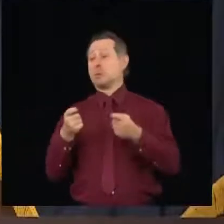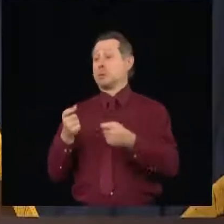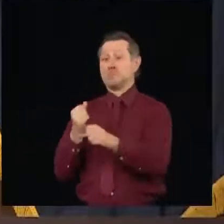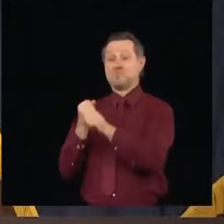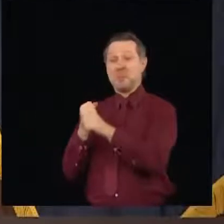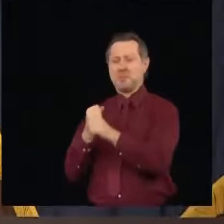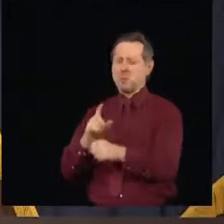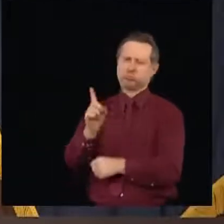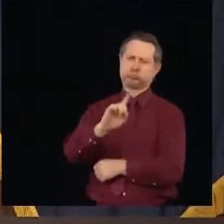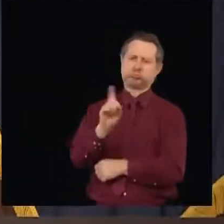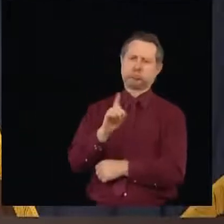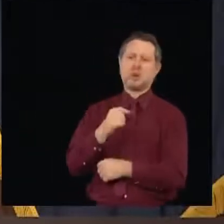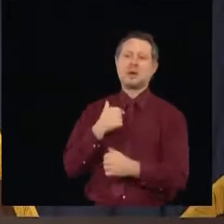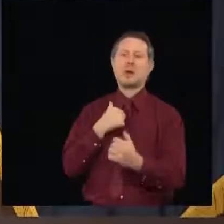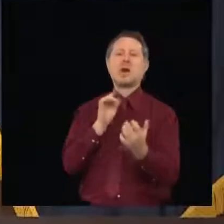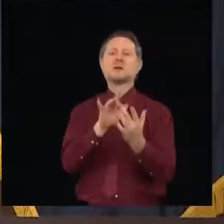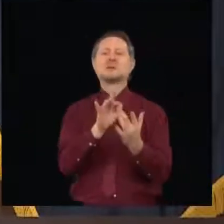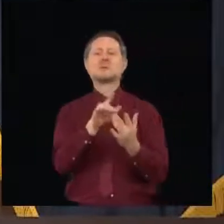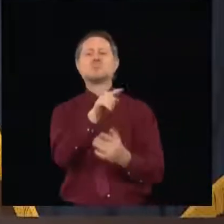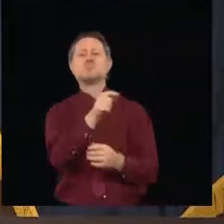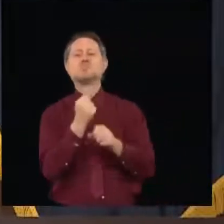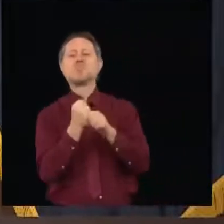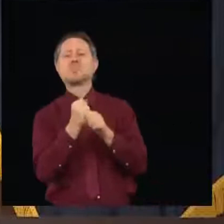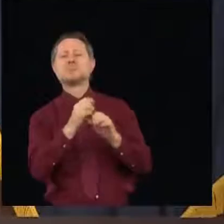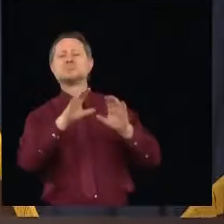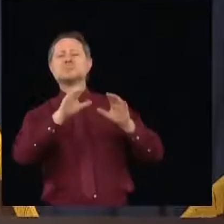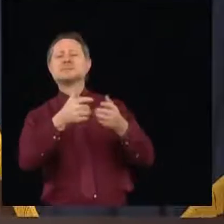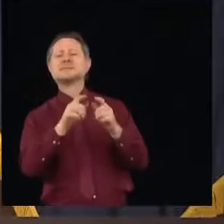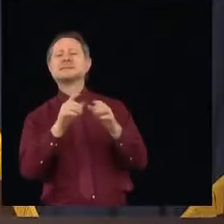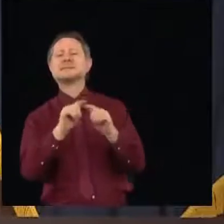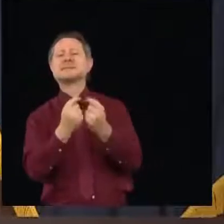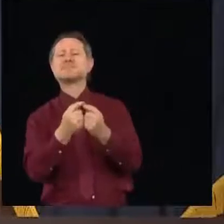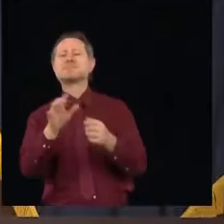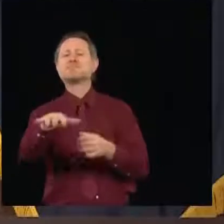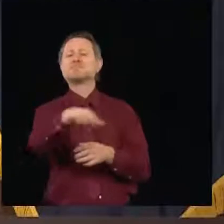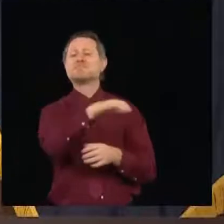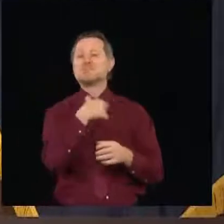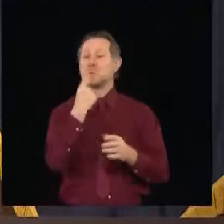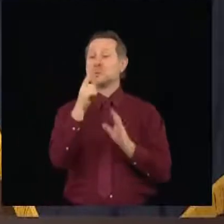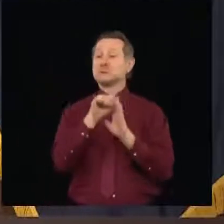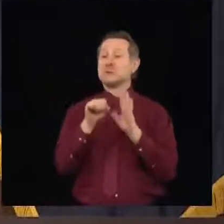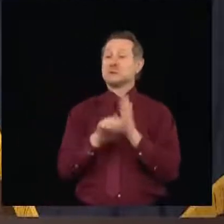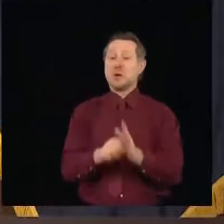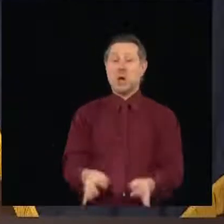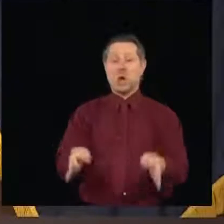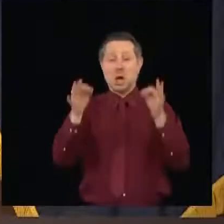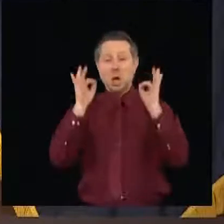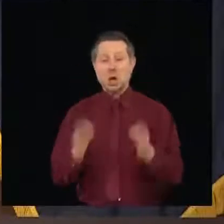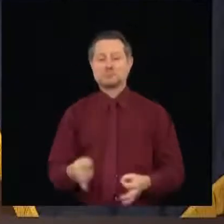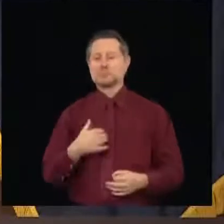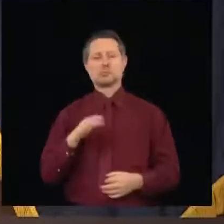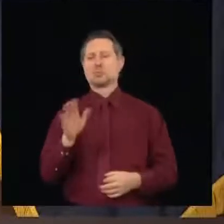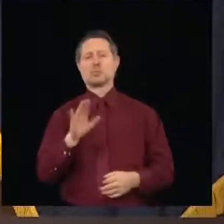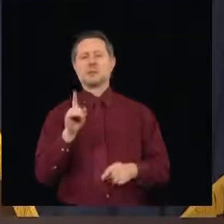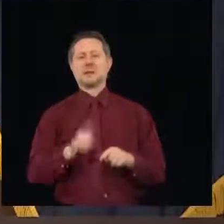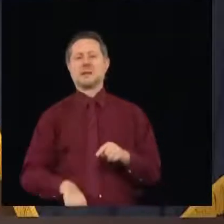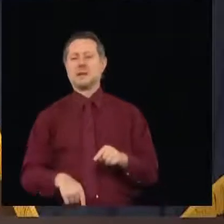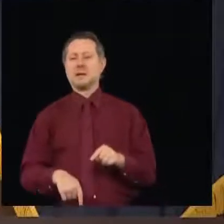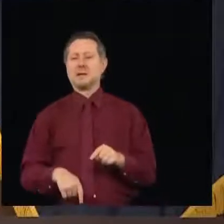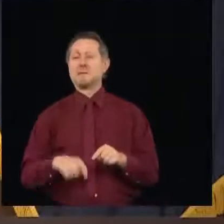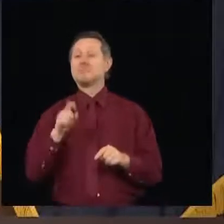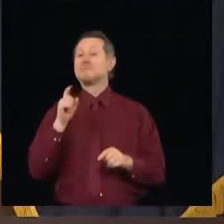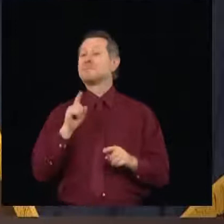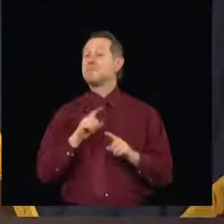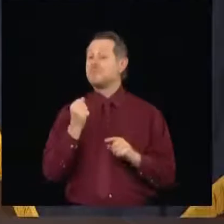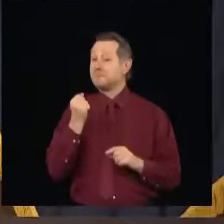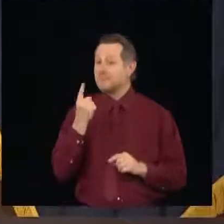to baseball organizations. One state can't make that decision, John. But if it works economically, that'd be